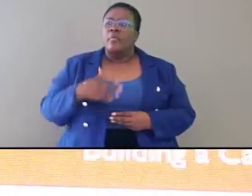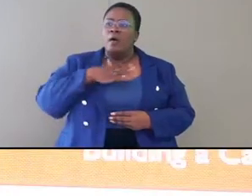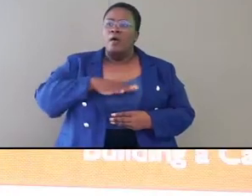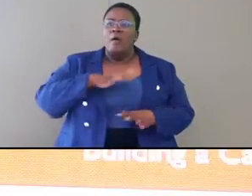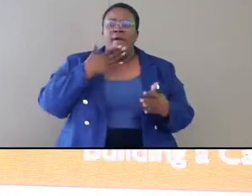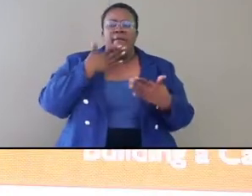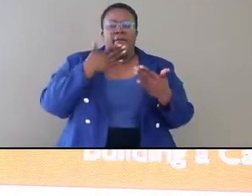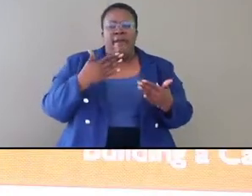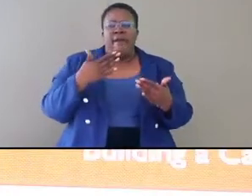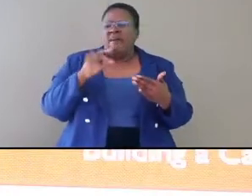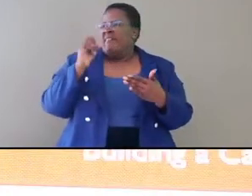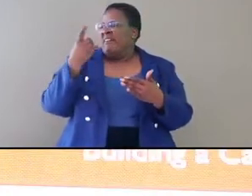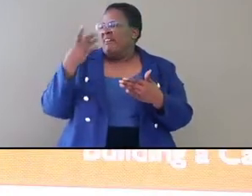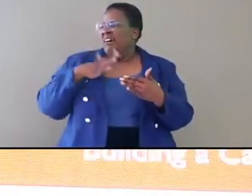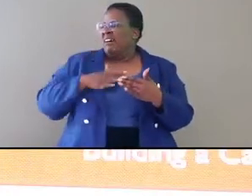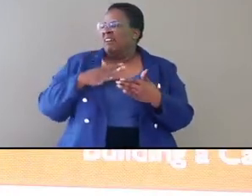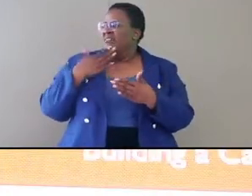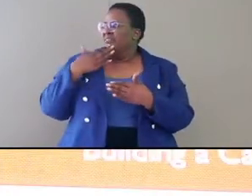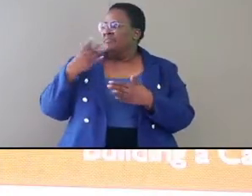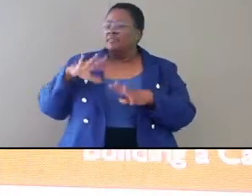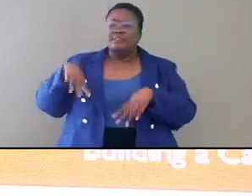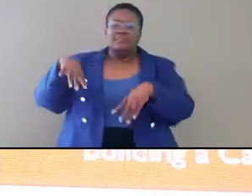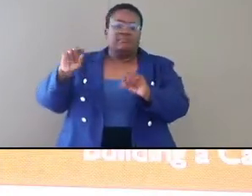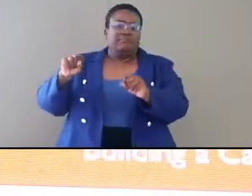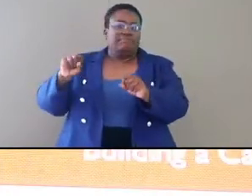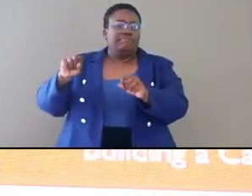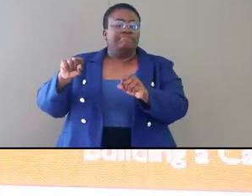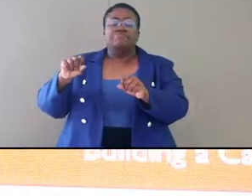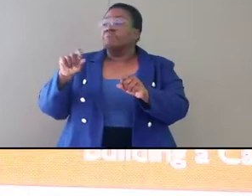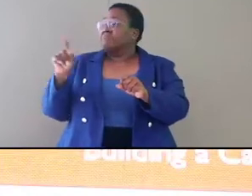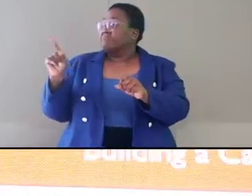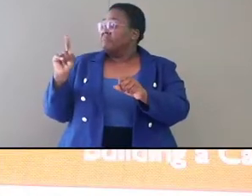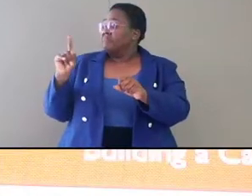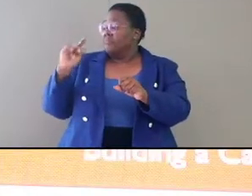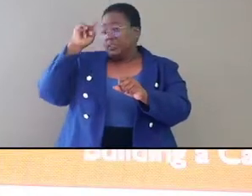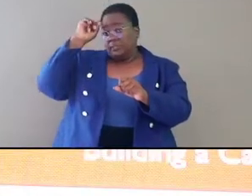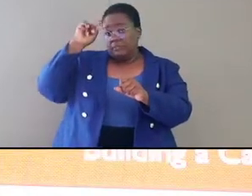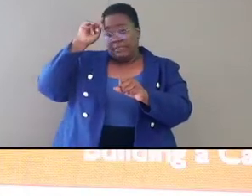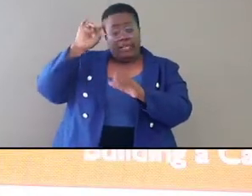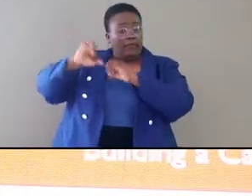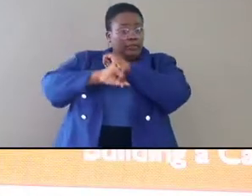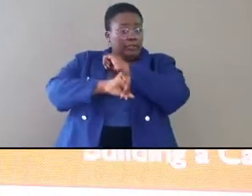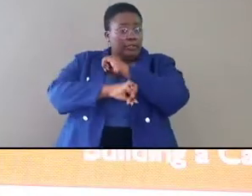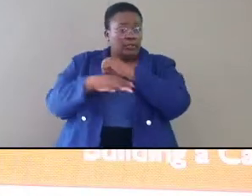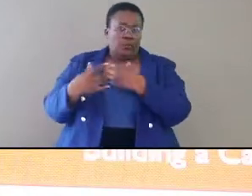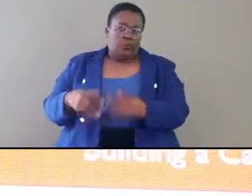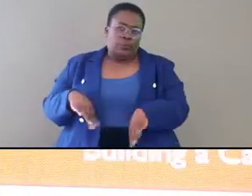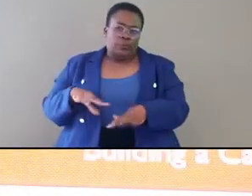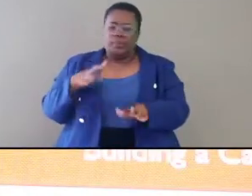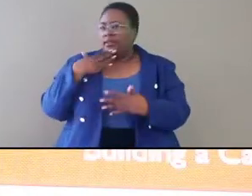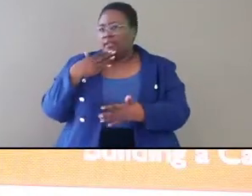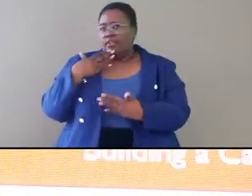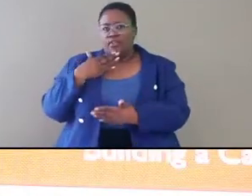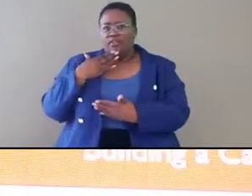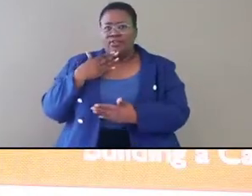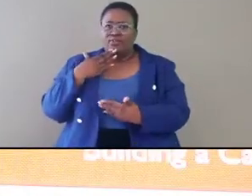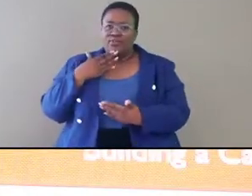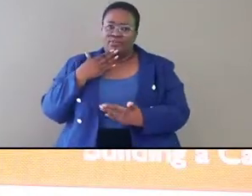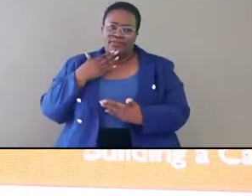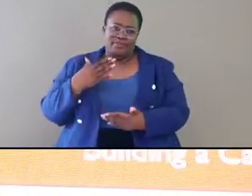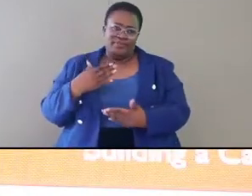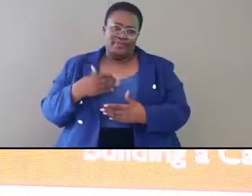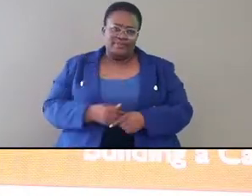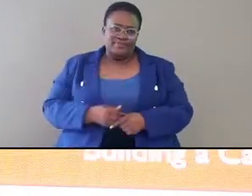I want to start with the host, Nelson Mandela Foundation. Thank you, thank you, thank you very much, Nelson